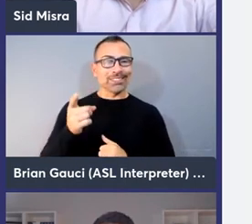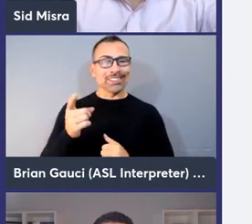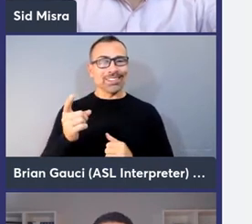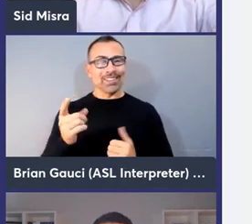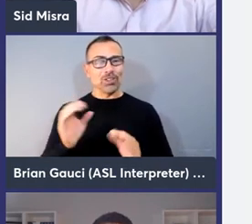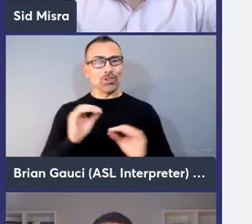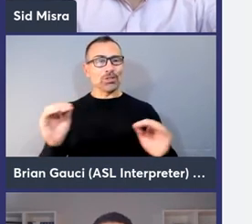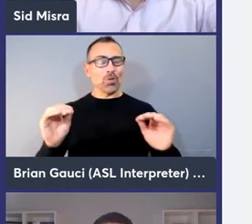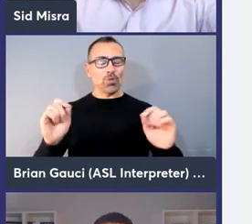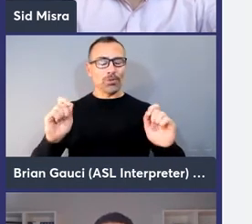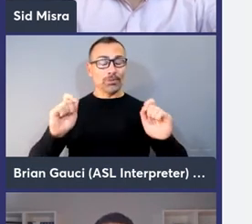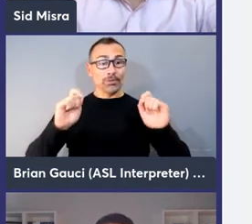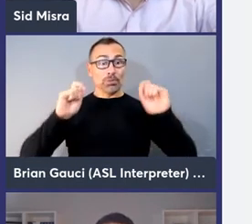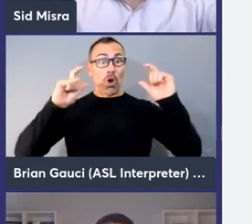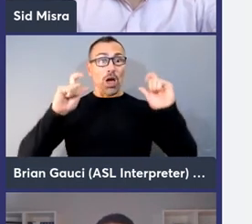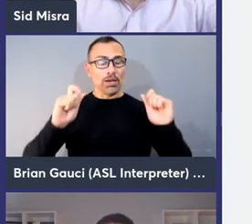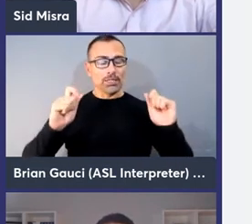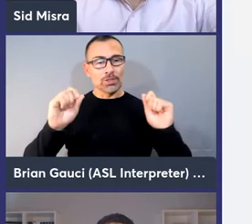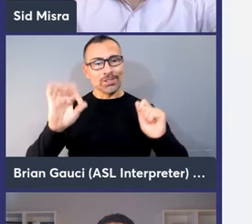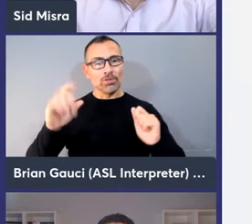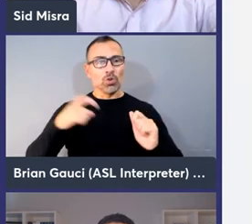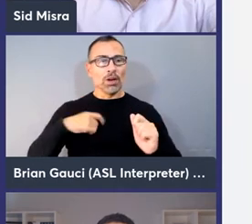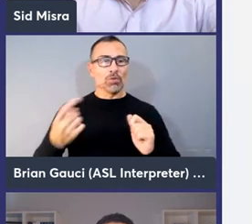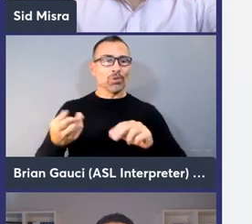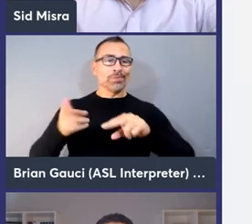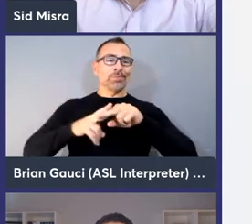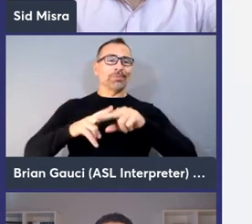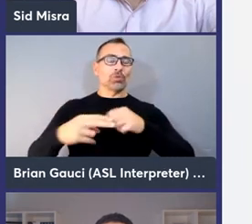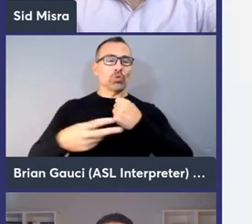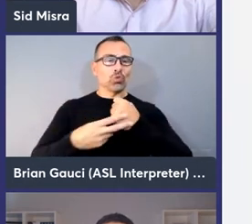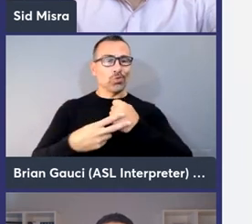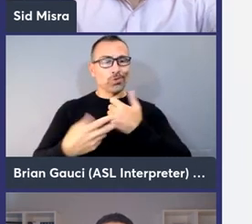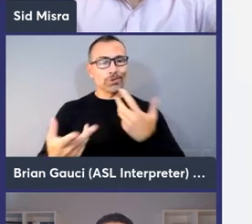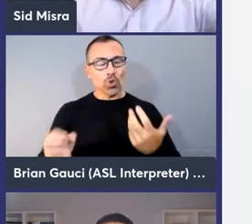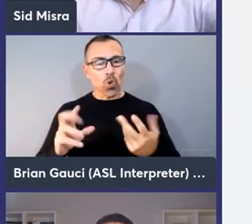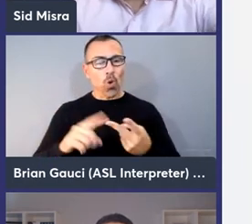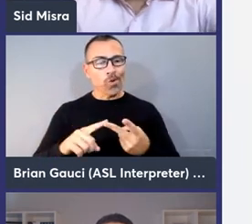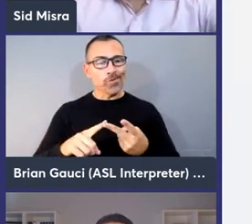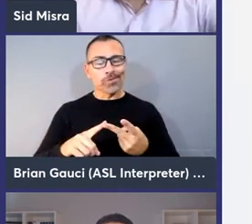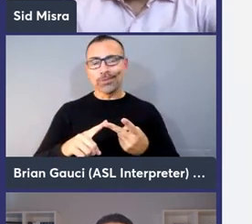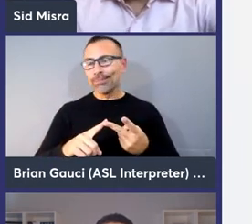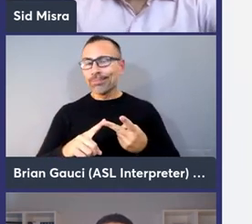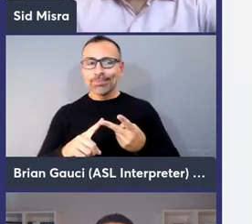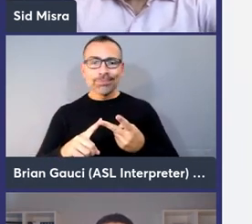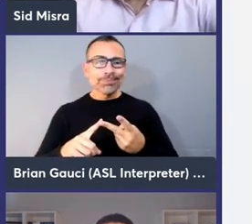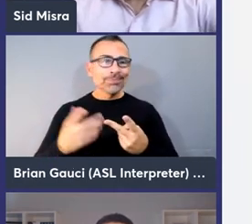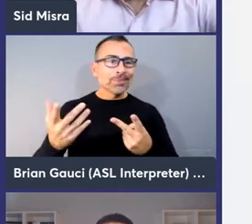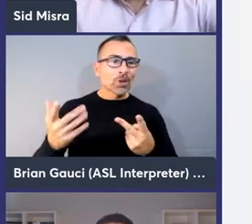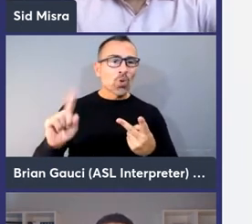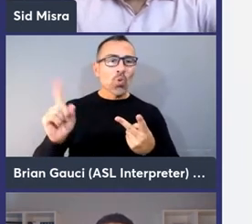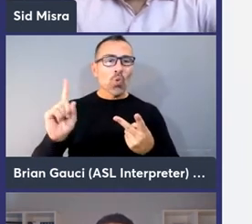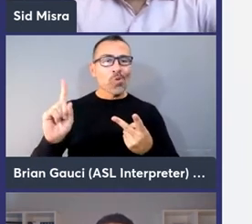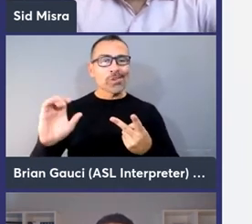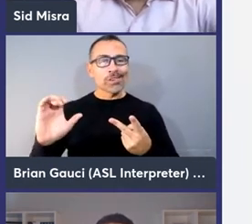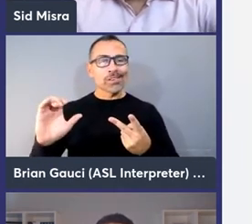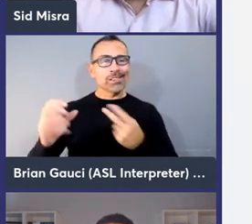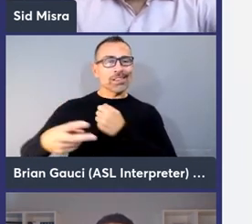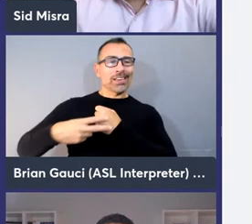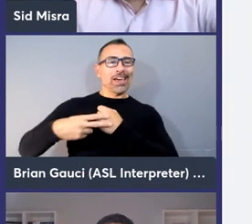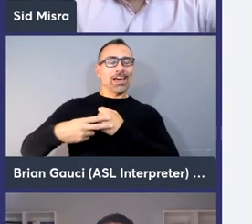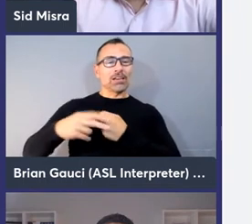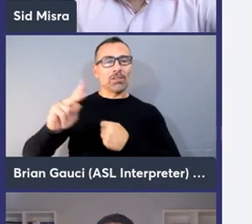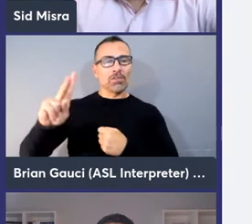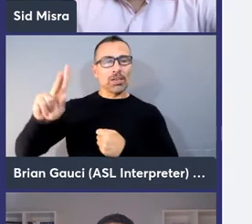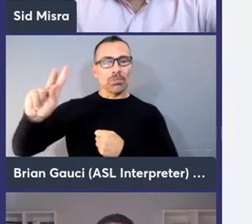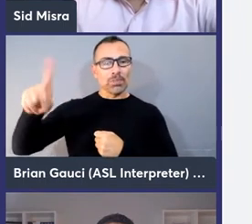should you need to increase the storage capacity or need to change where the cache is as far as VPC goes or